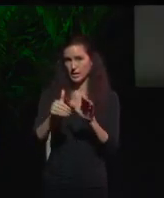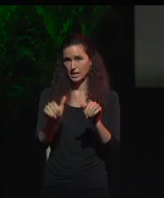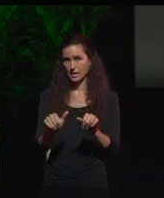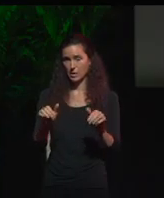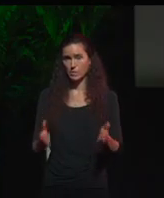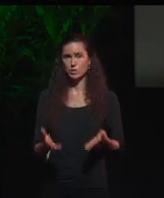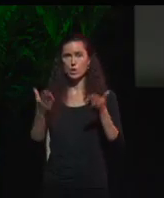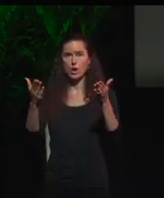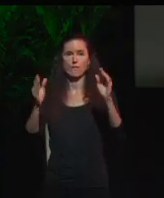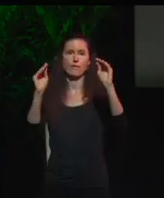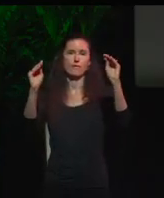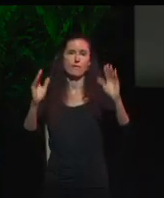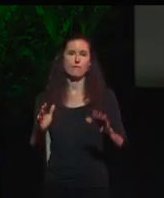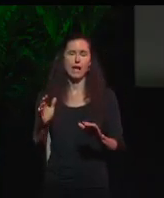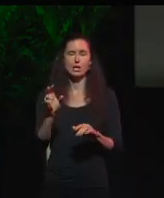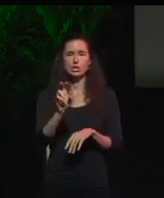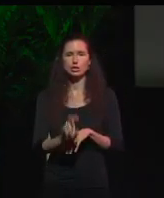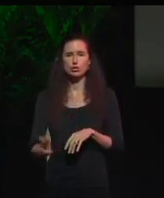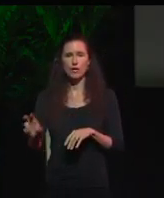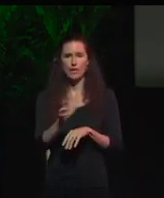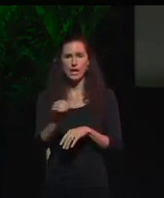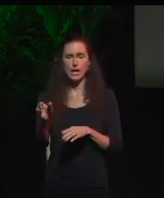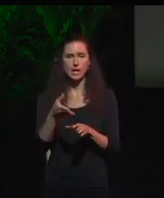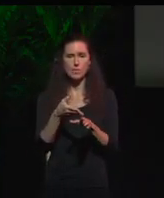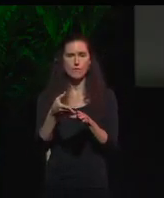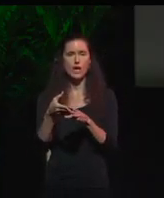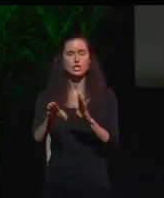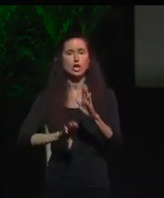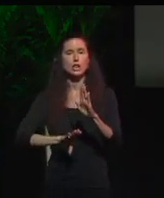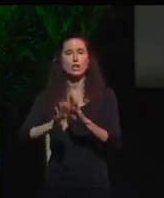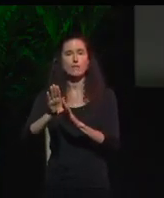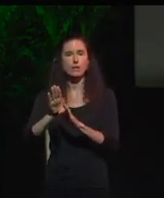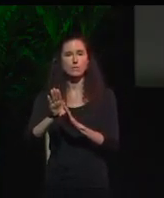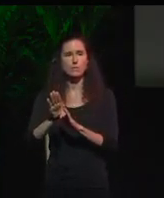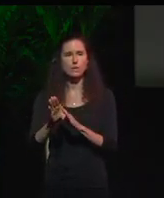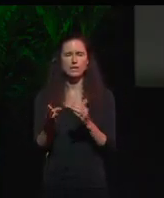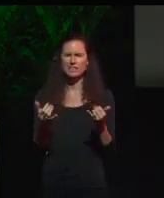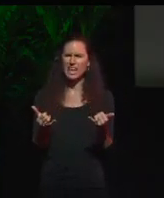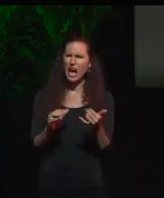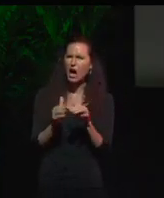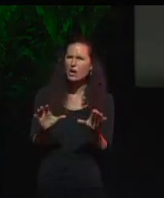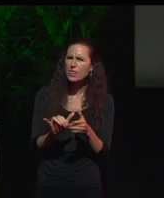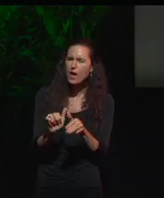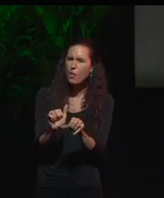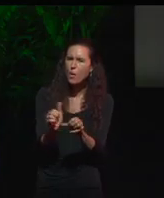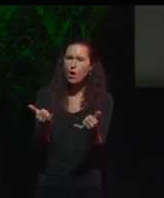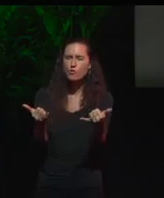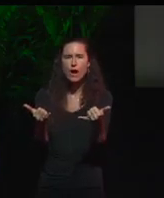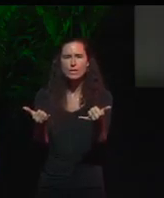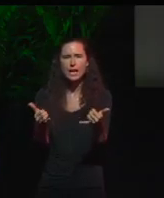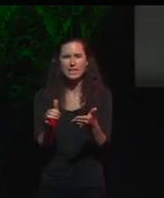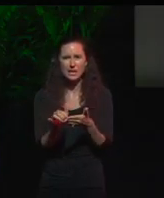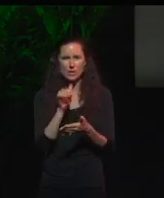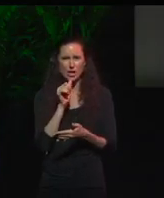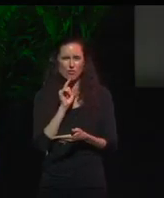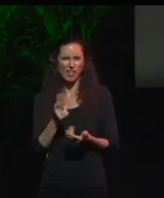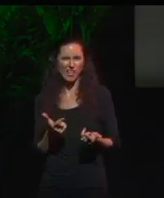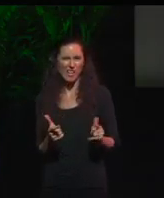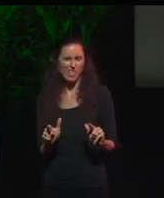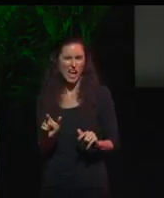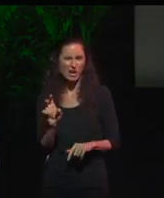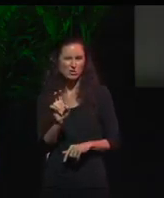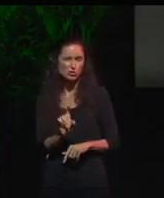for faculty travel and professional development. So how does that work in this era where we're not really allowed to